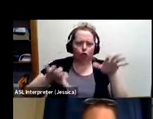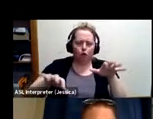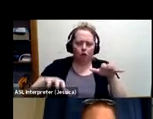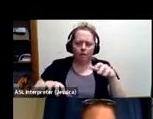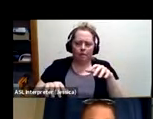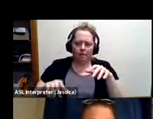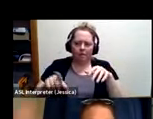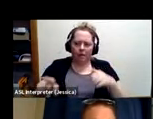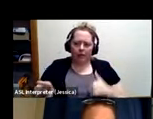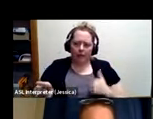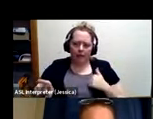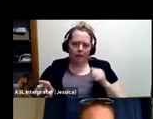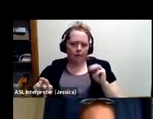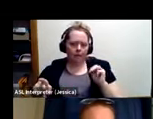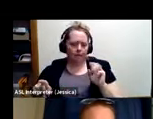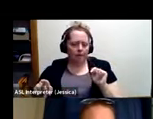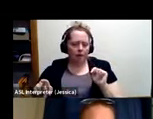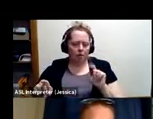Liberty.